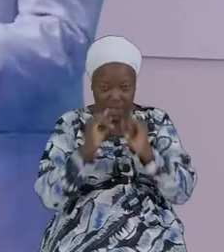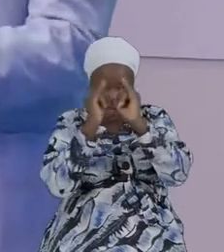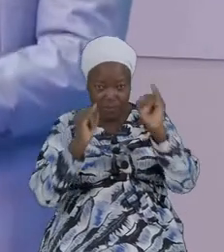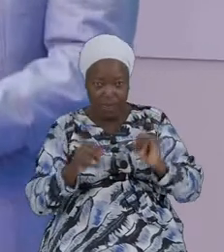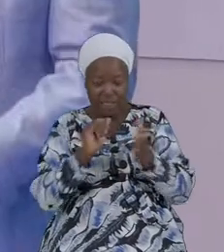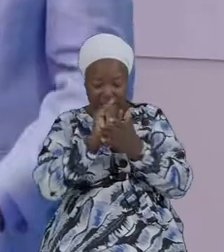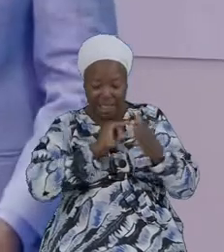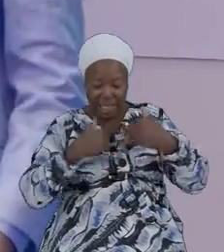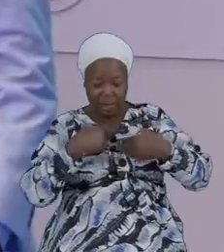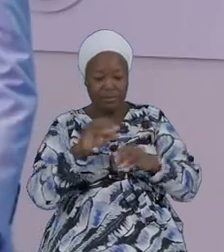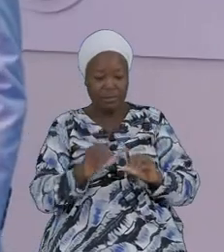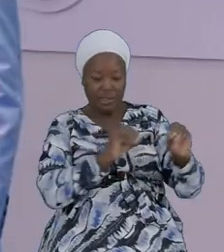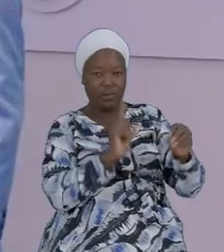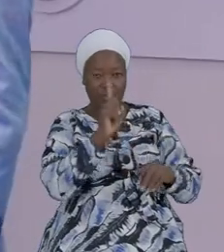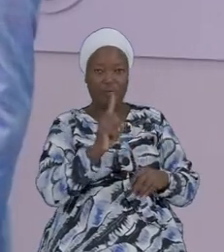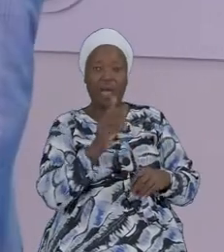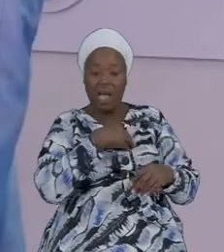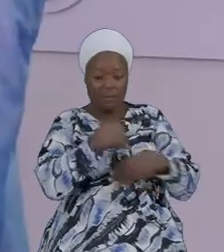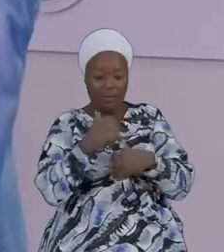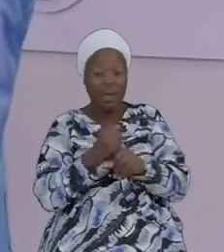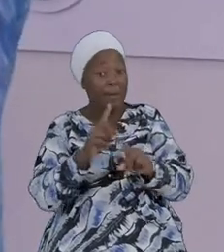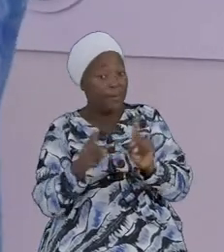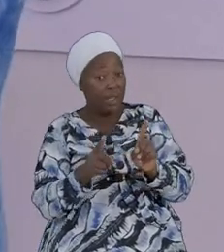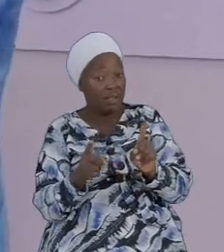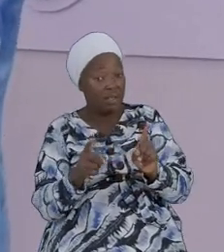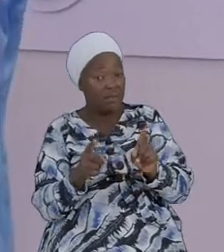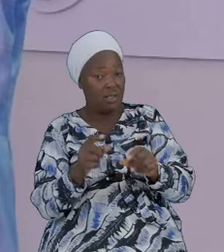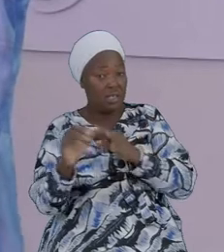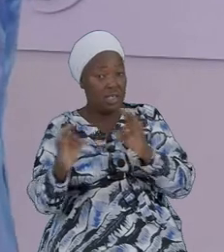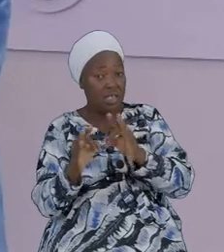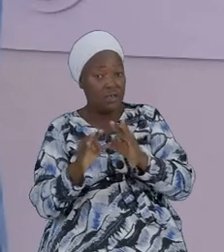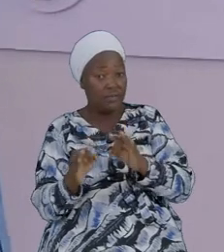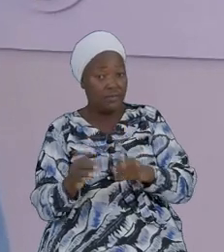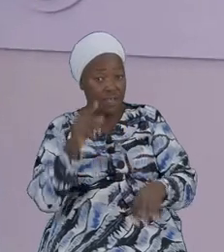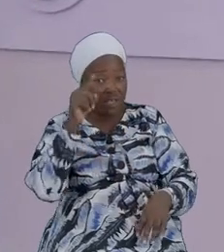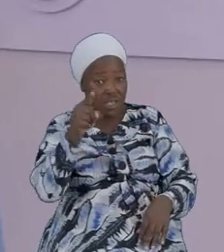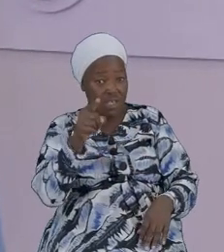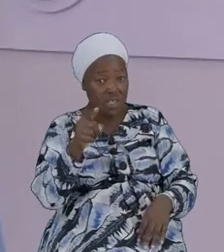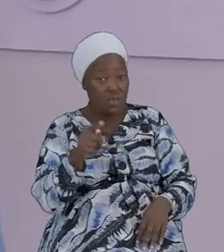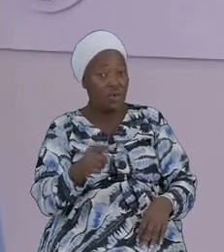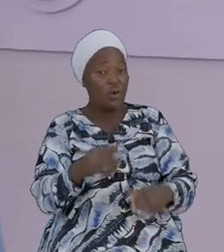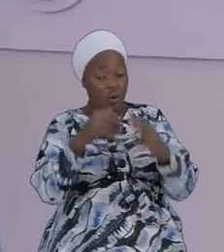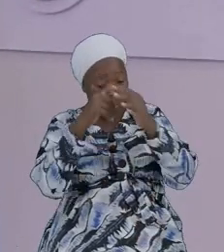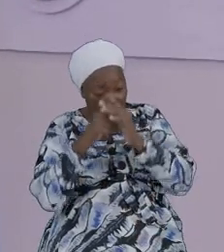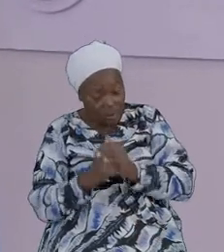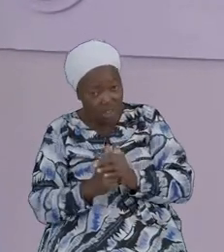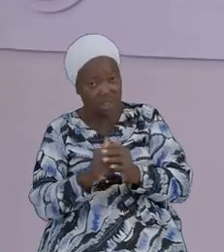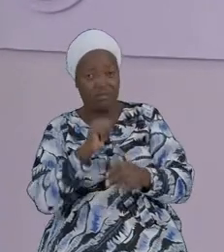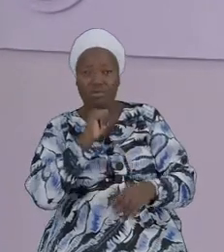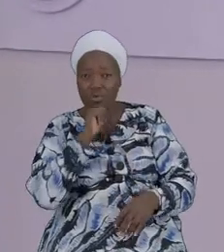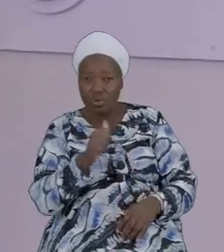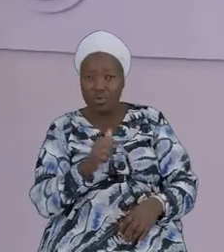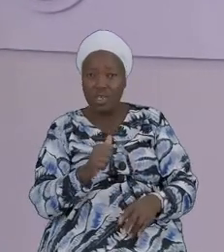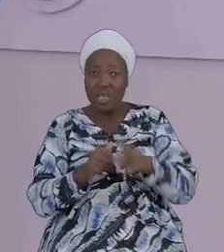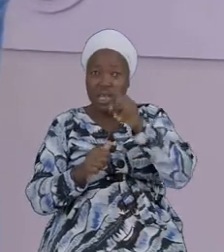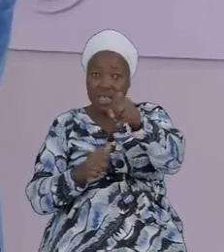have made well. But if ye worship not, ye shall